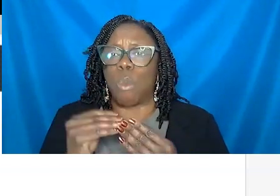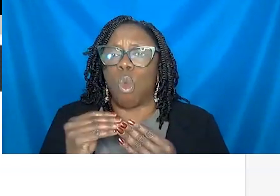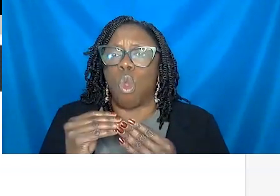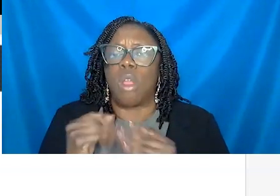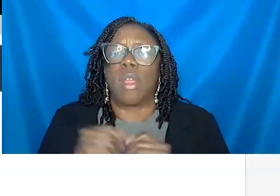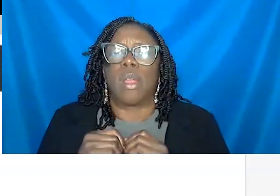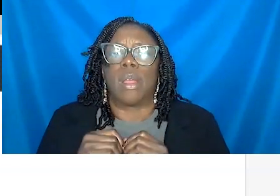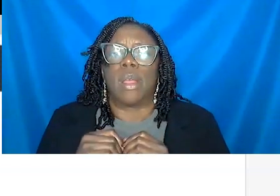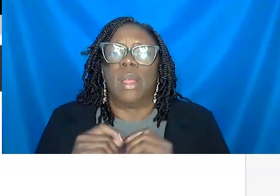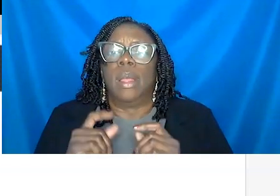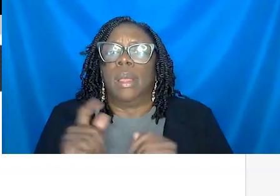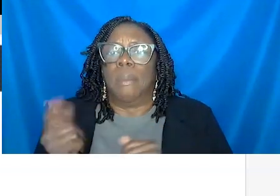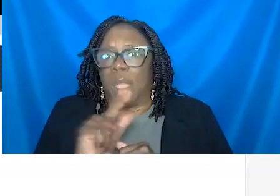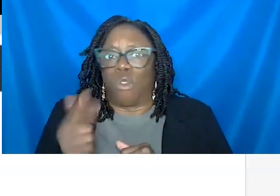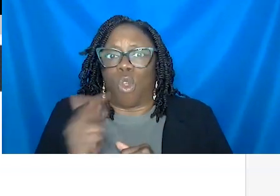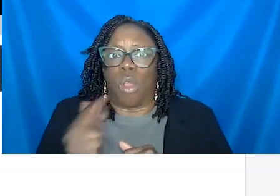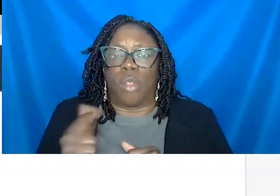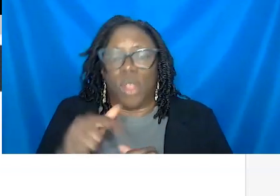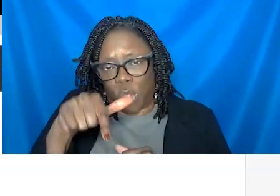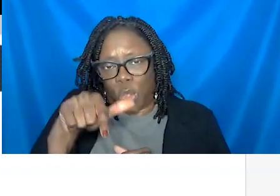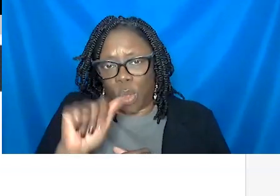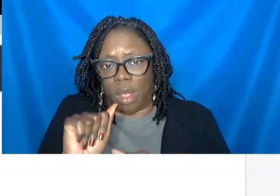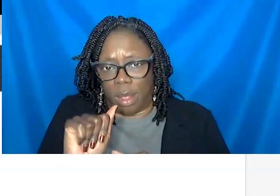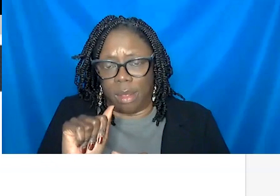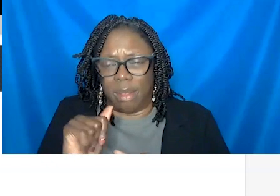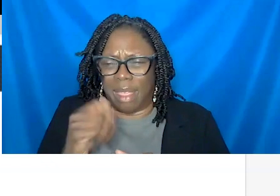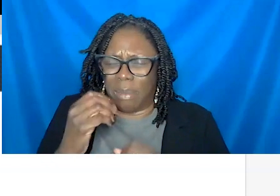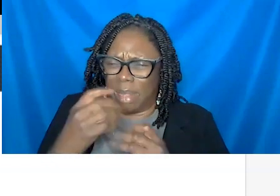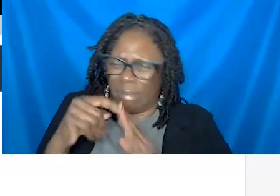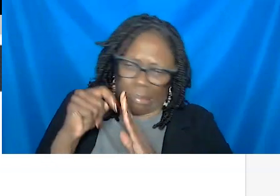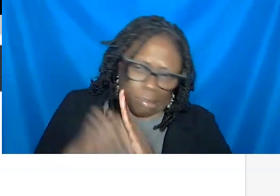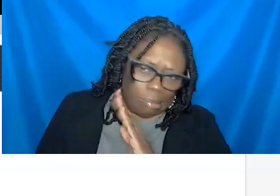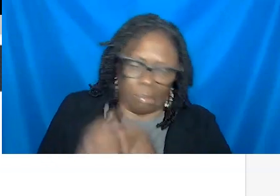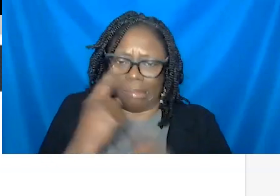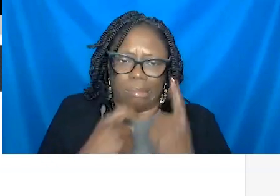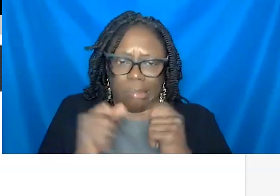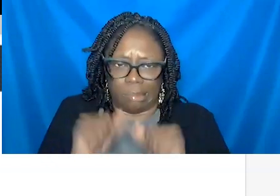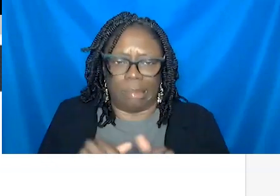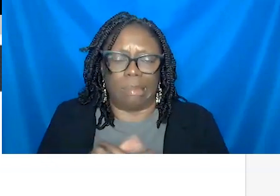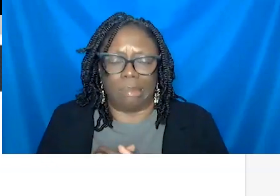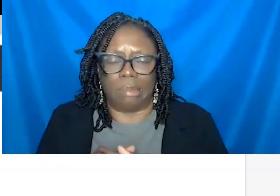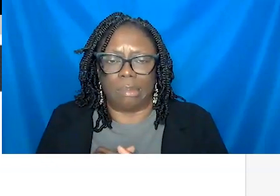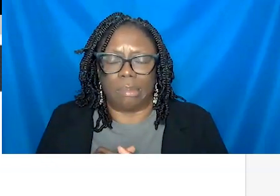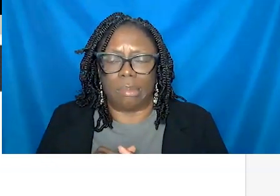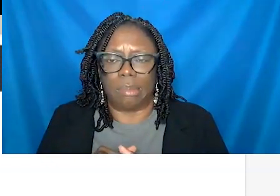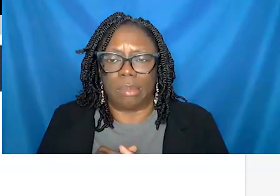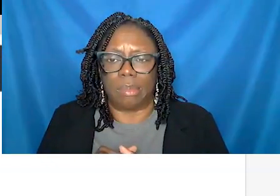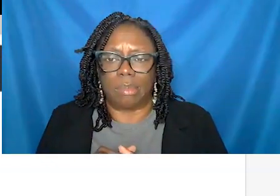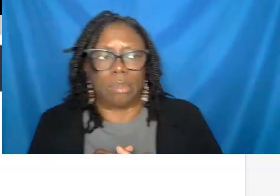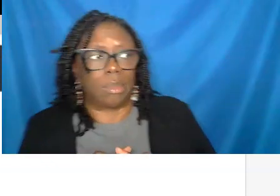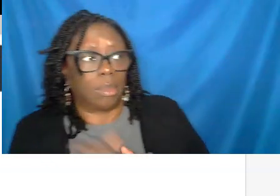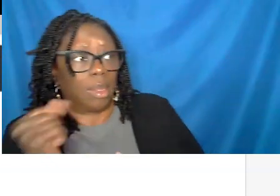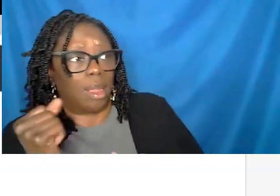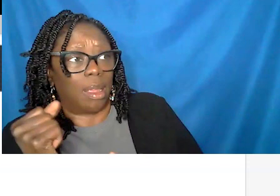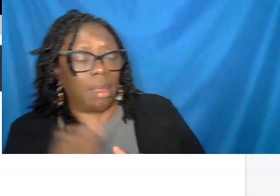interactive, including Q&A session. So we could go into a lot more detail about that. Oh, yeah. Yeah, I have a question, something related